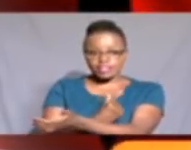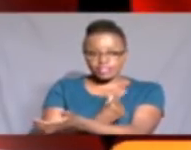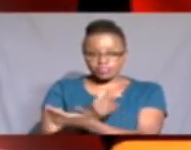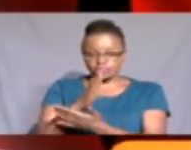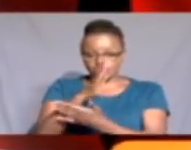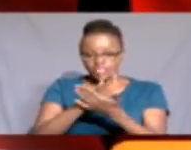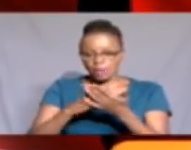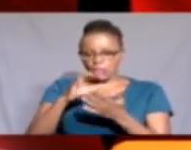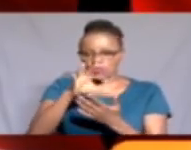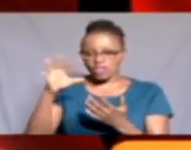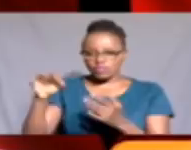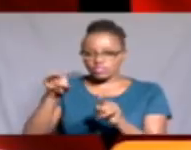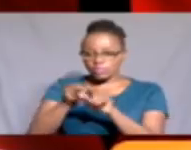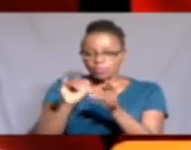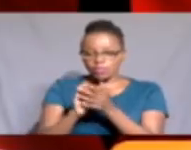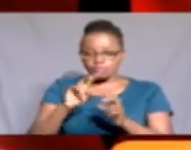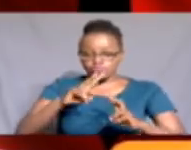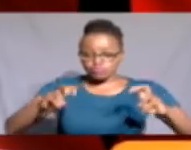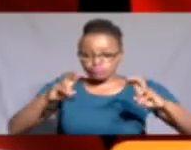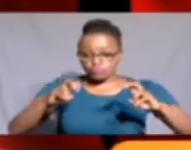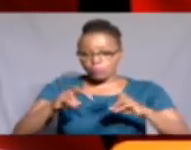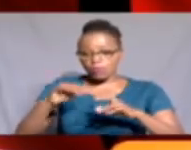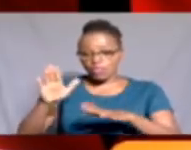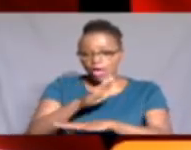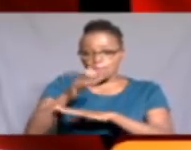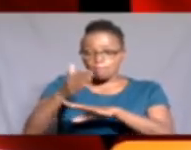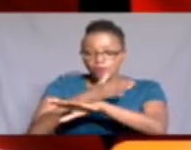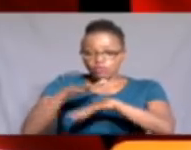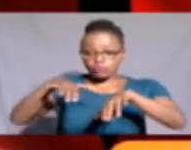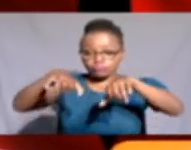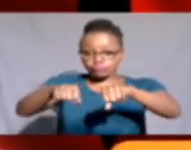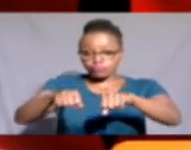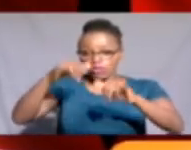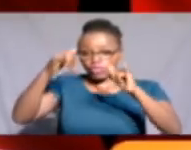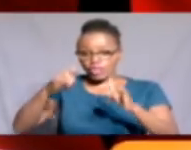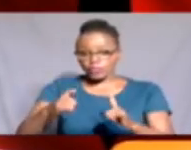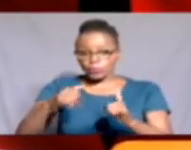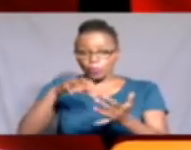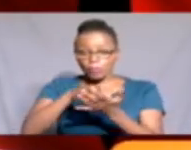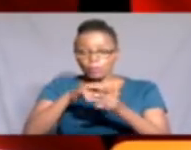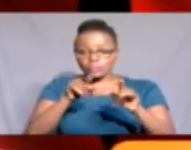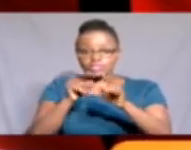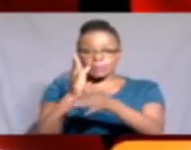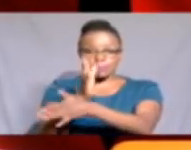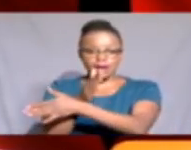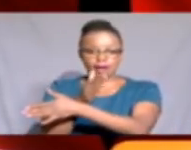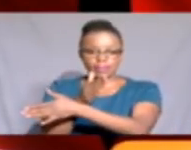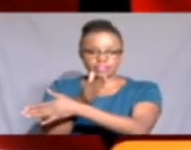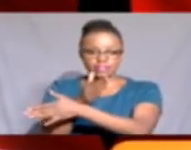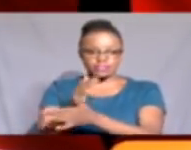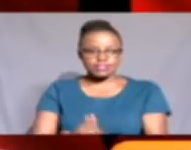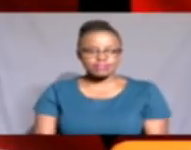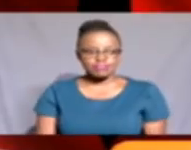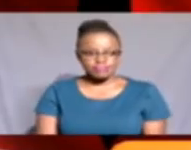some of the nominees will have to be vetted by Parliament before taking over their new positions as ambassadors.